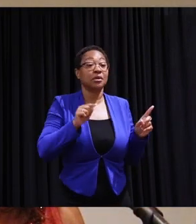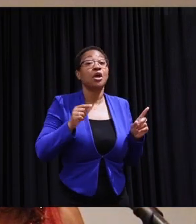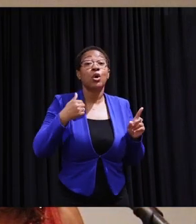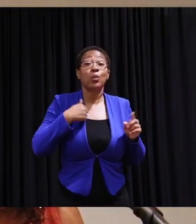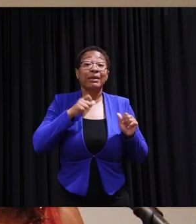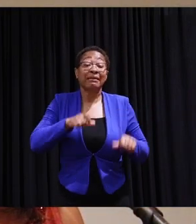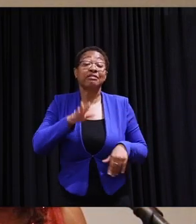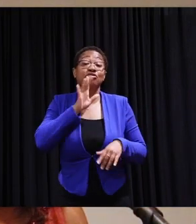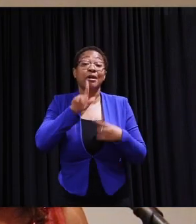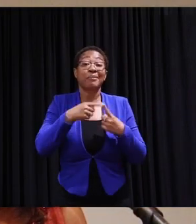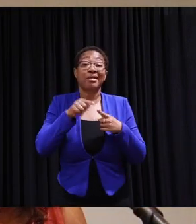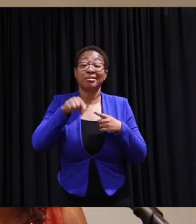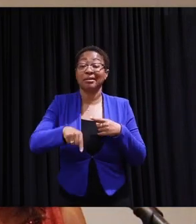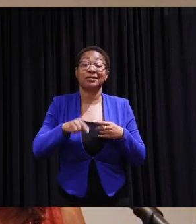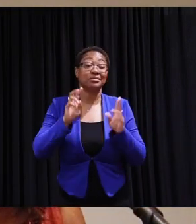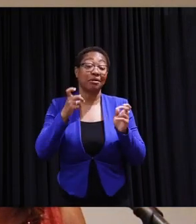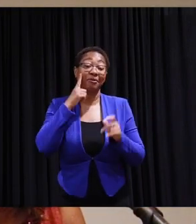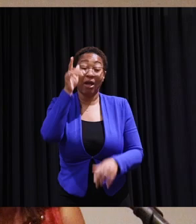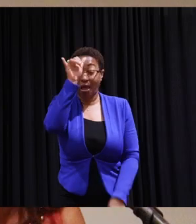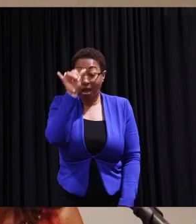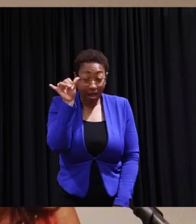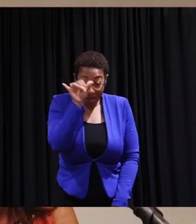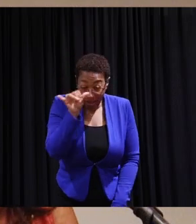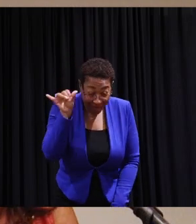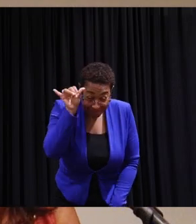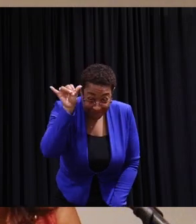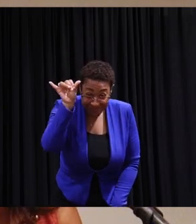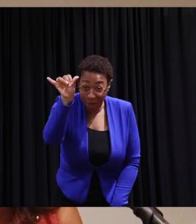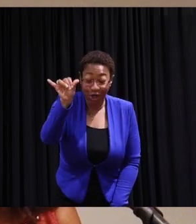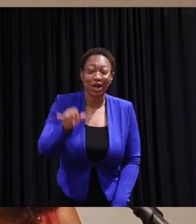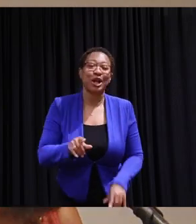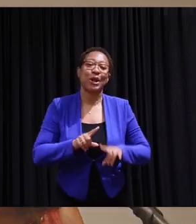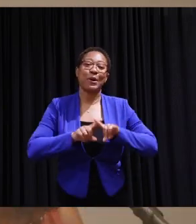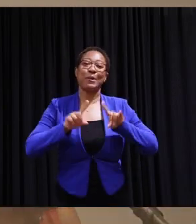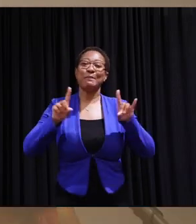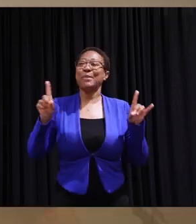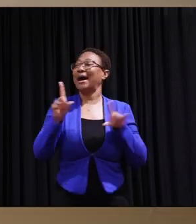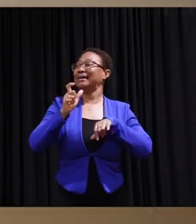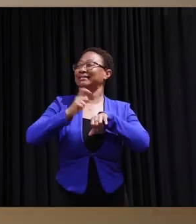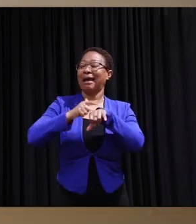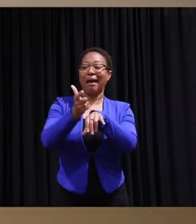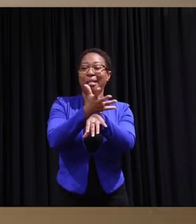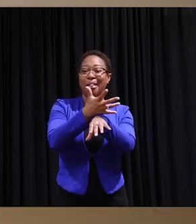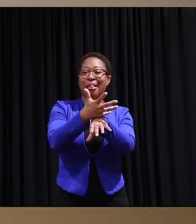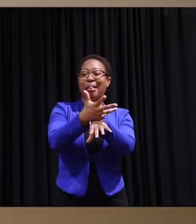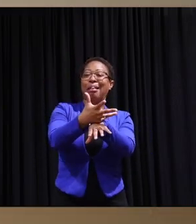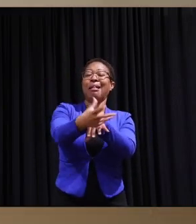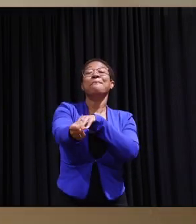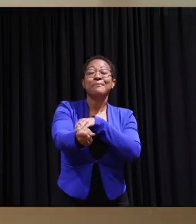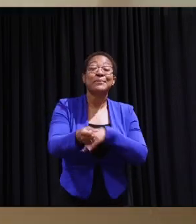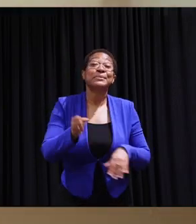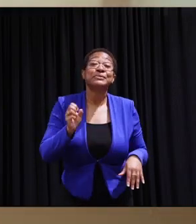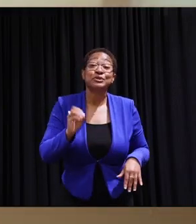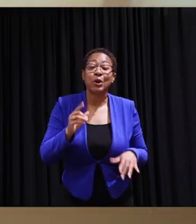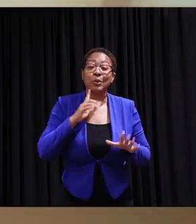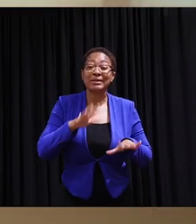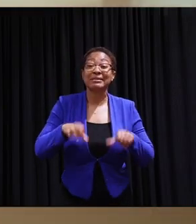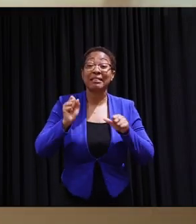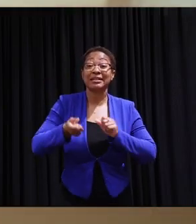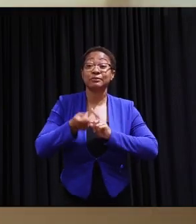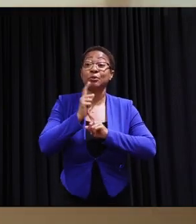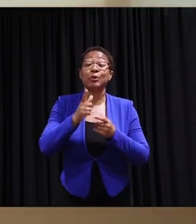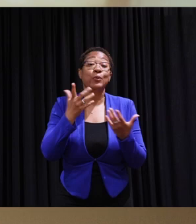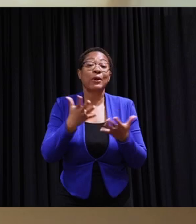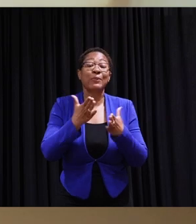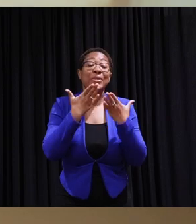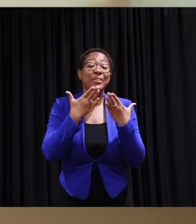about this topic Forever. all day, forever. But we are running out of time. So I just wanted to take this moment to